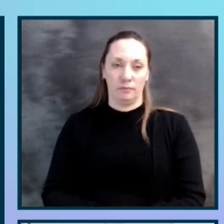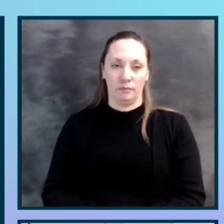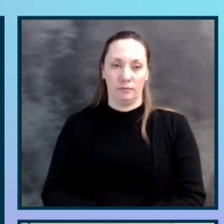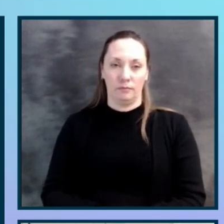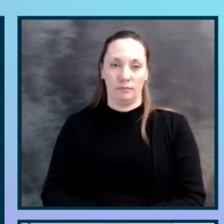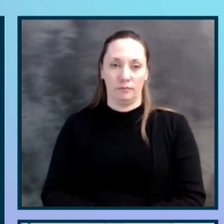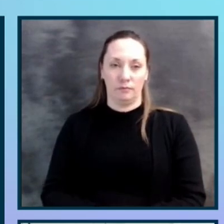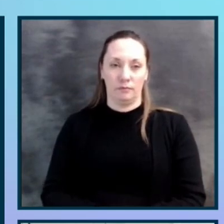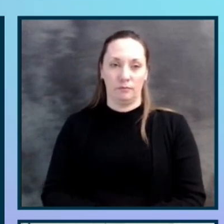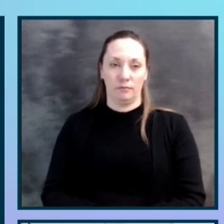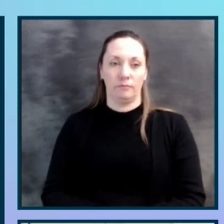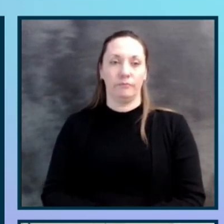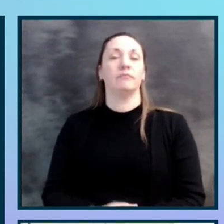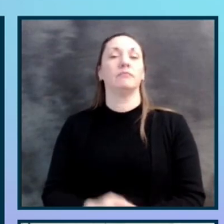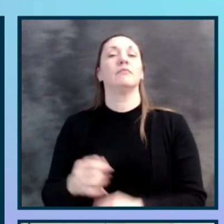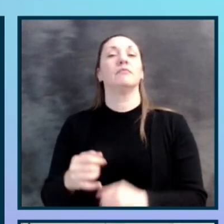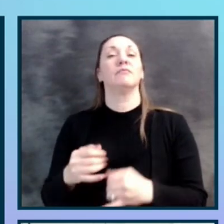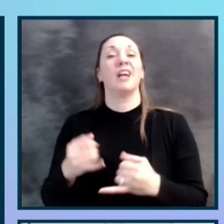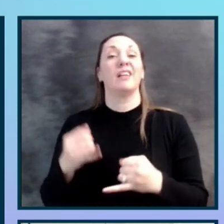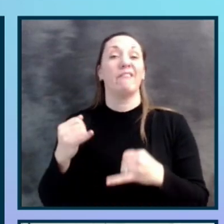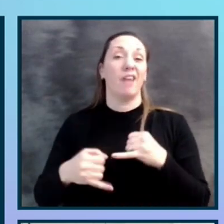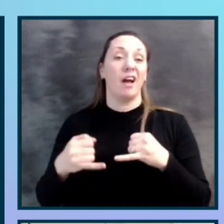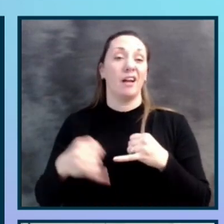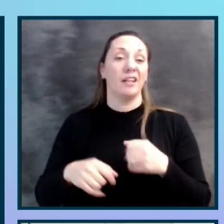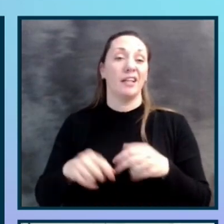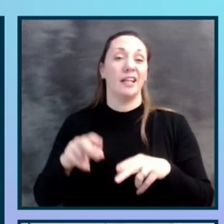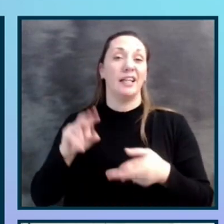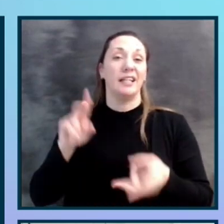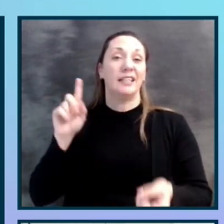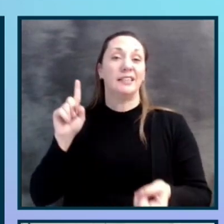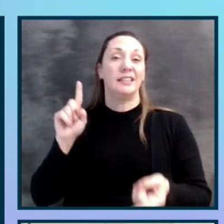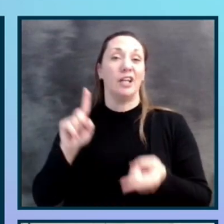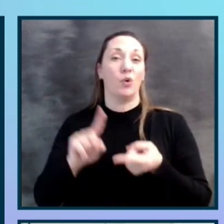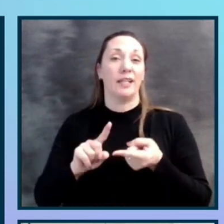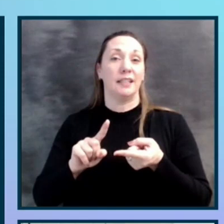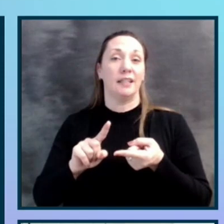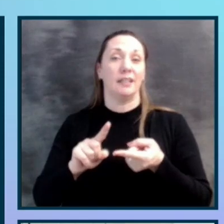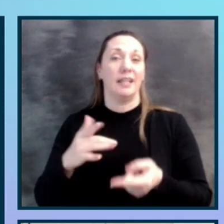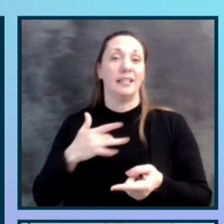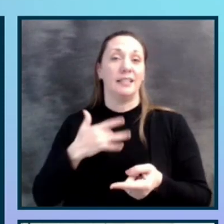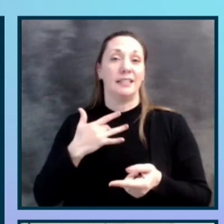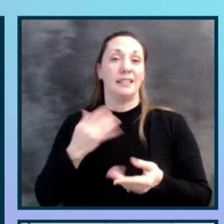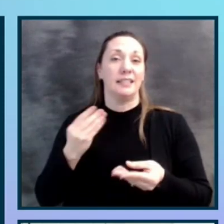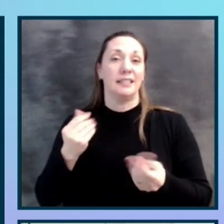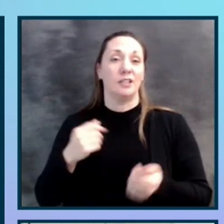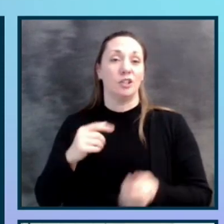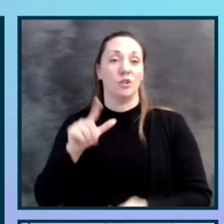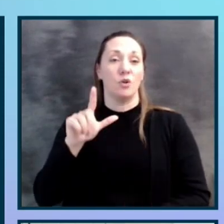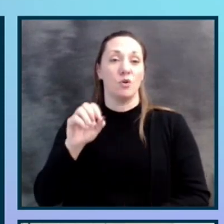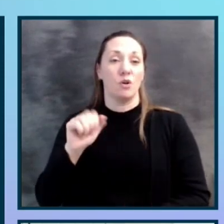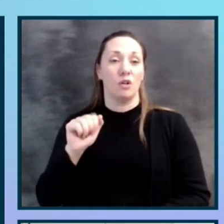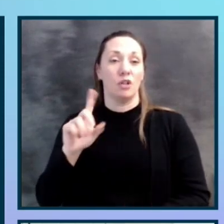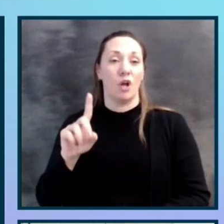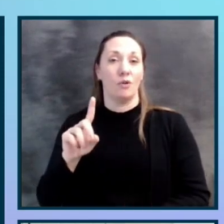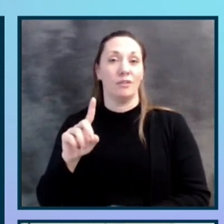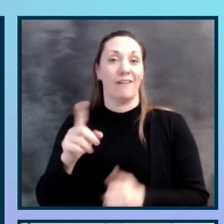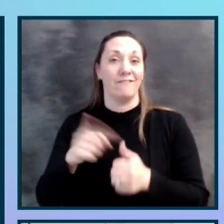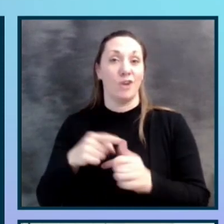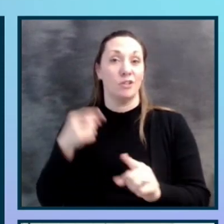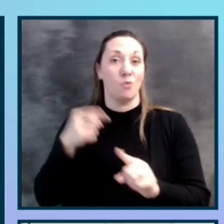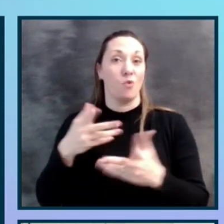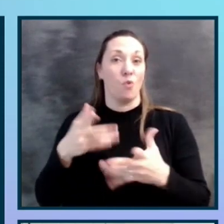And finally, decreasing sensory load. First point, captions, captions, captions.